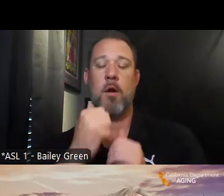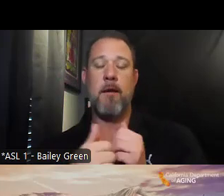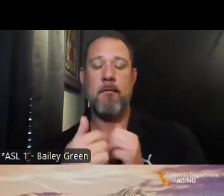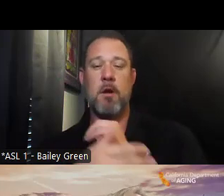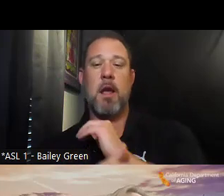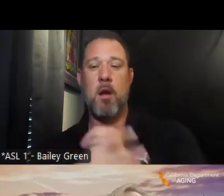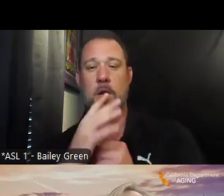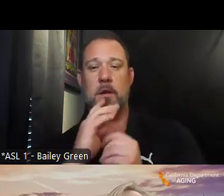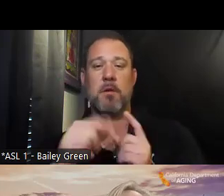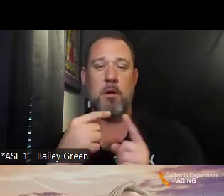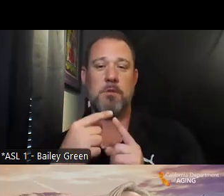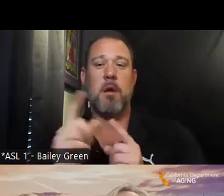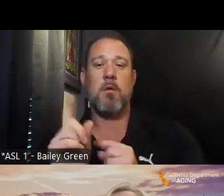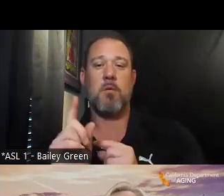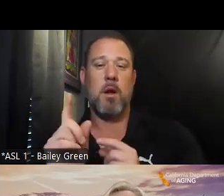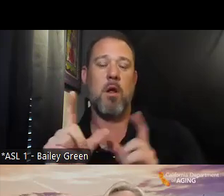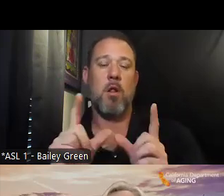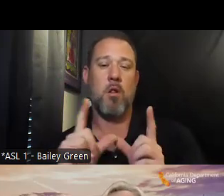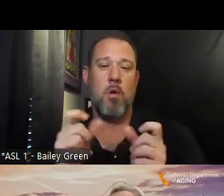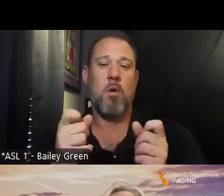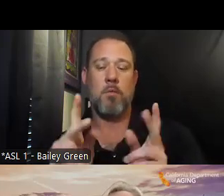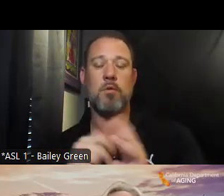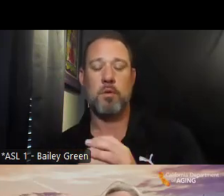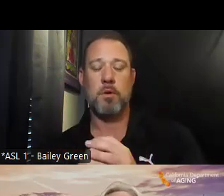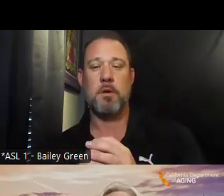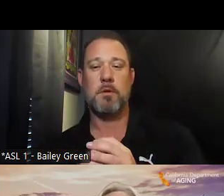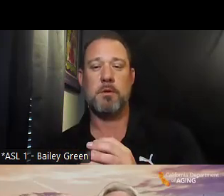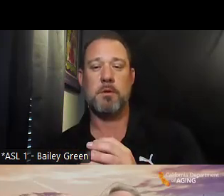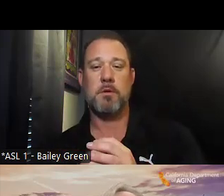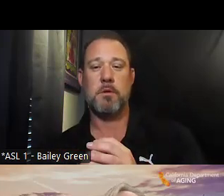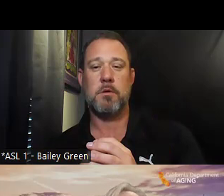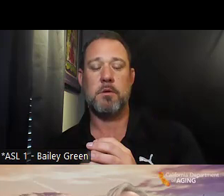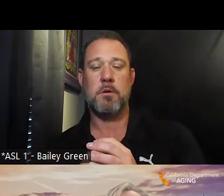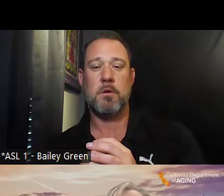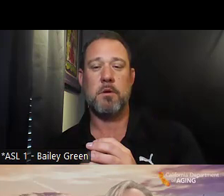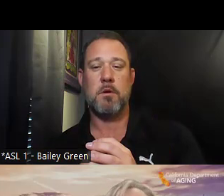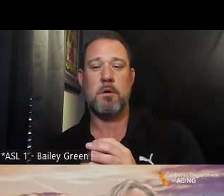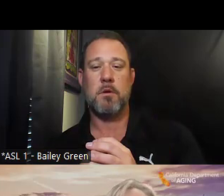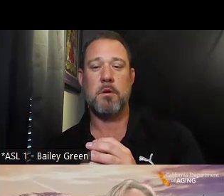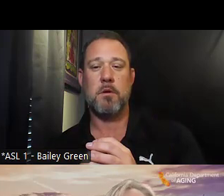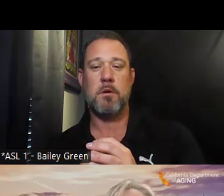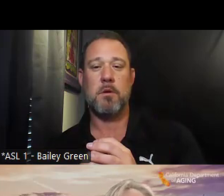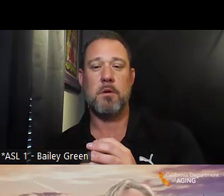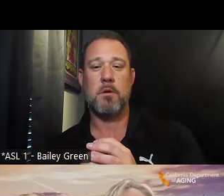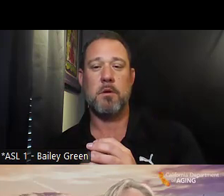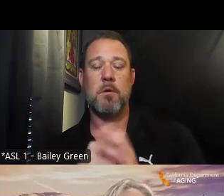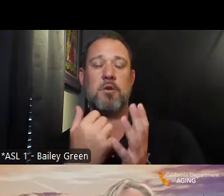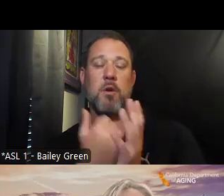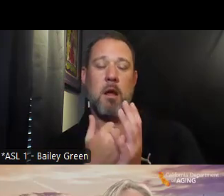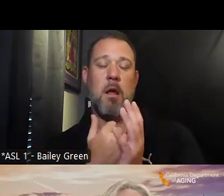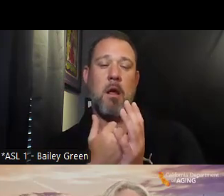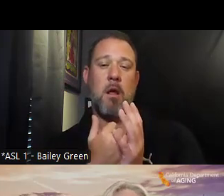that really talks about where the local engagement opportunities can occur and to help get